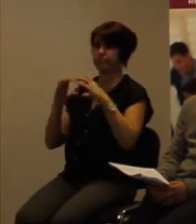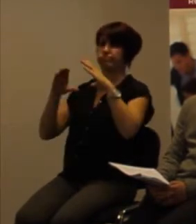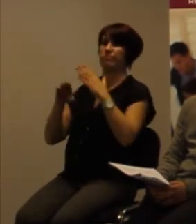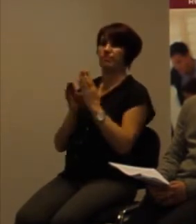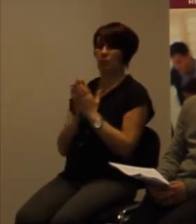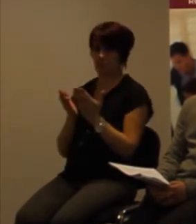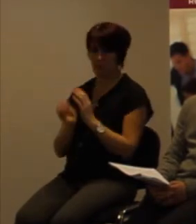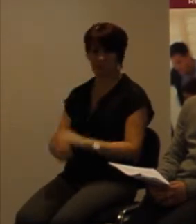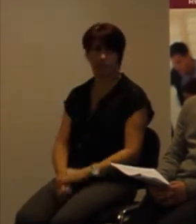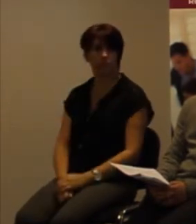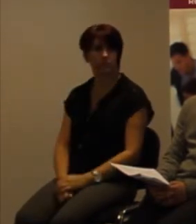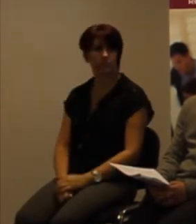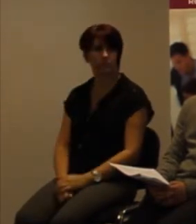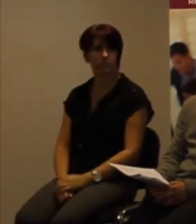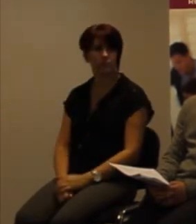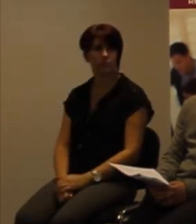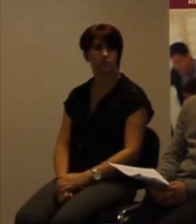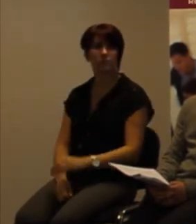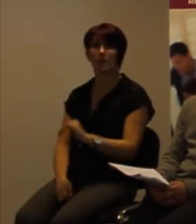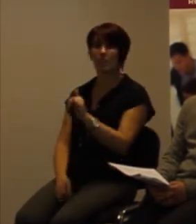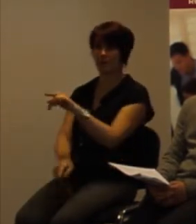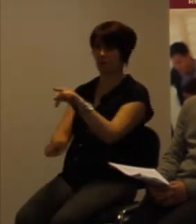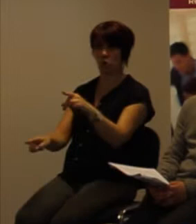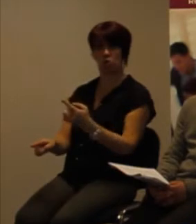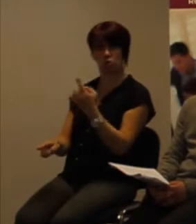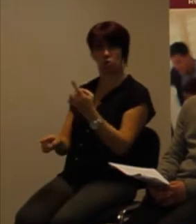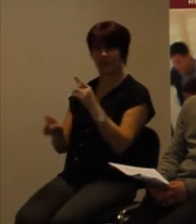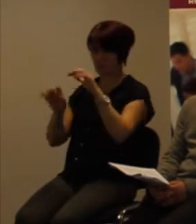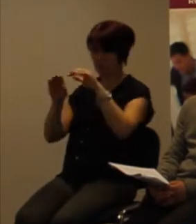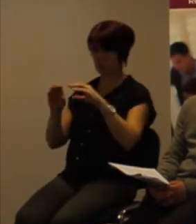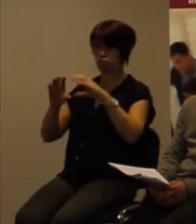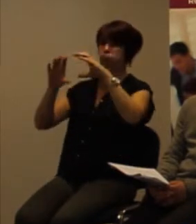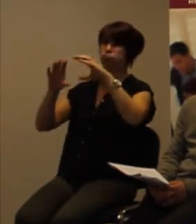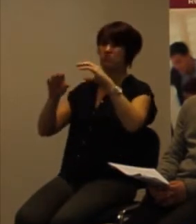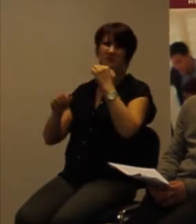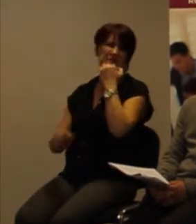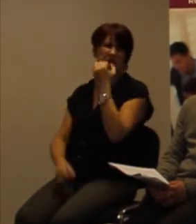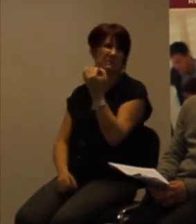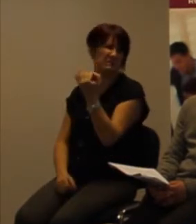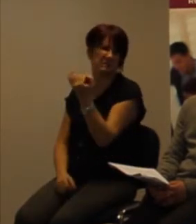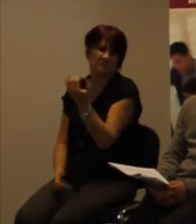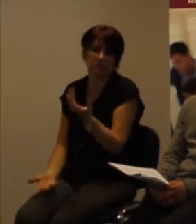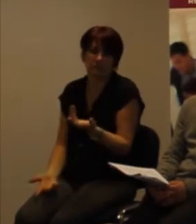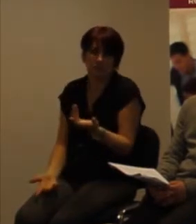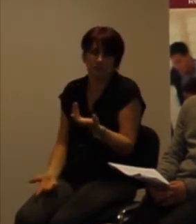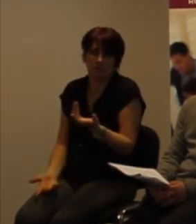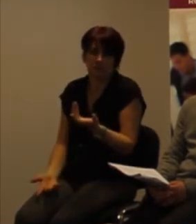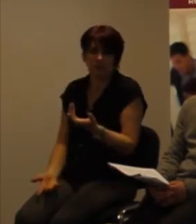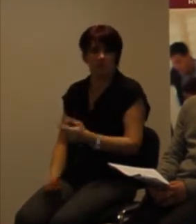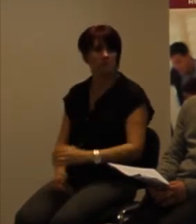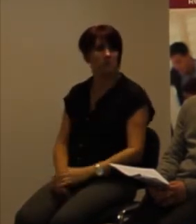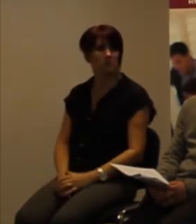that you've done and thought, well, I'll just enlarge the font size to font 16 for the paperwork